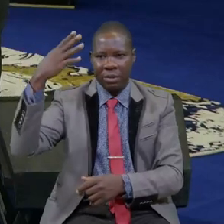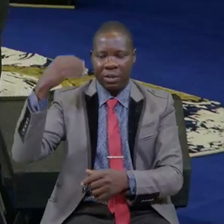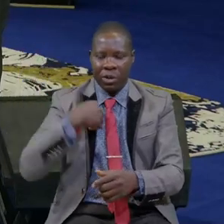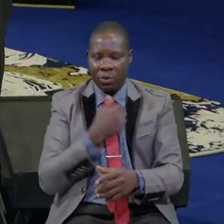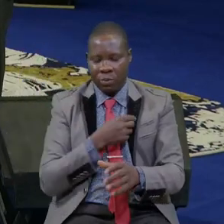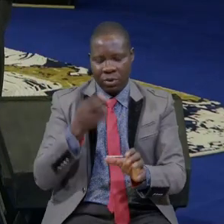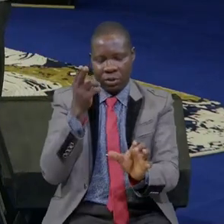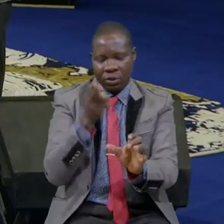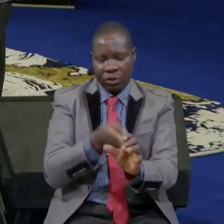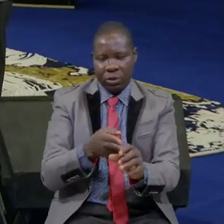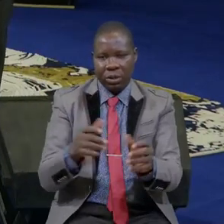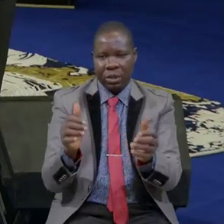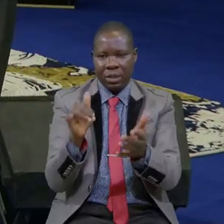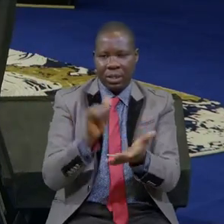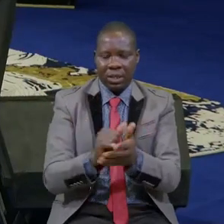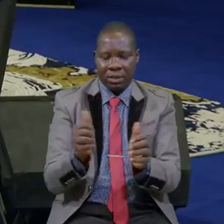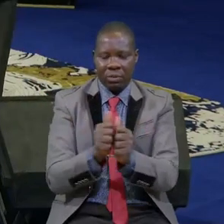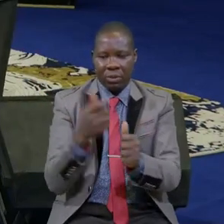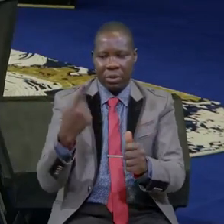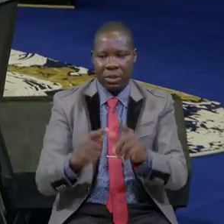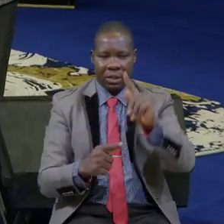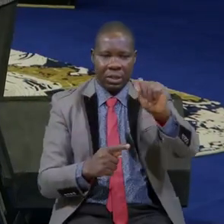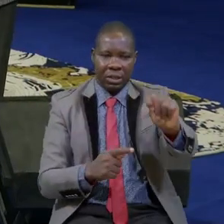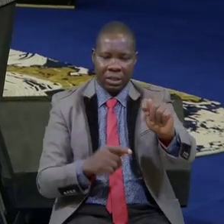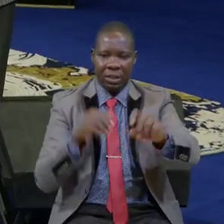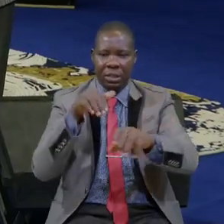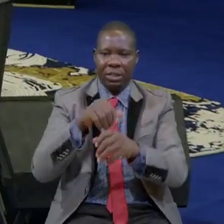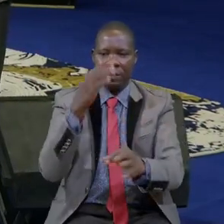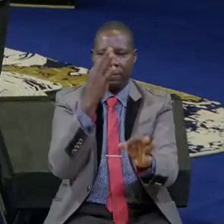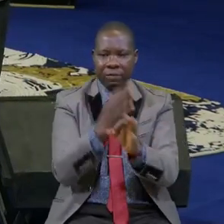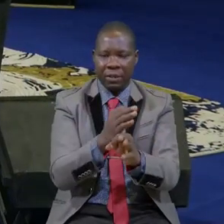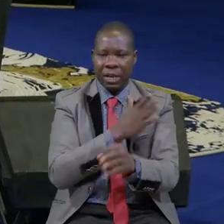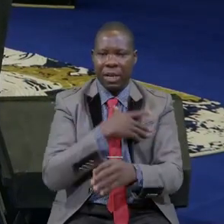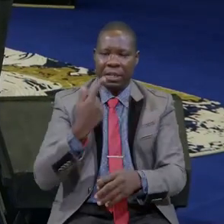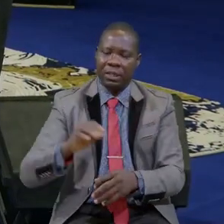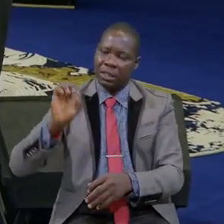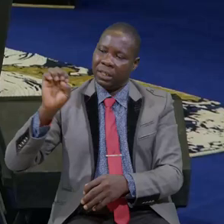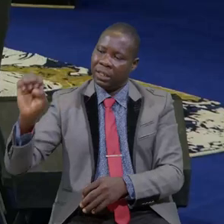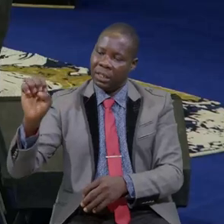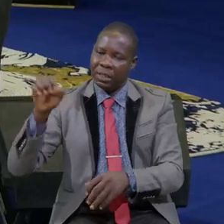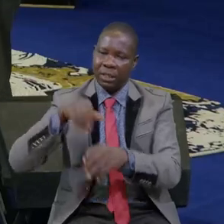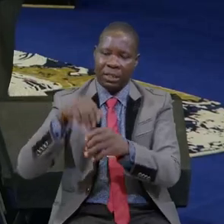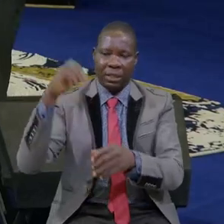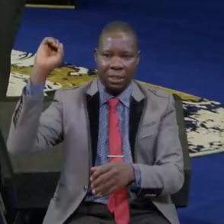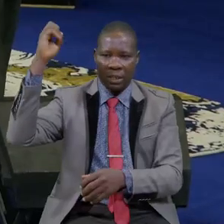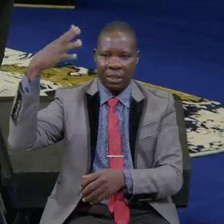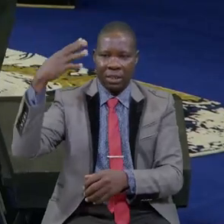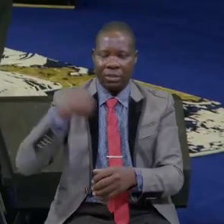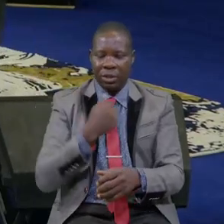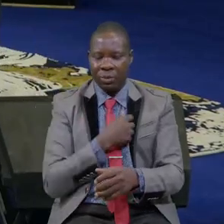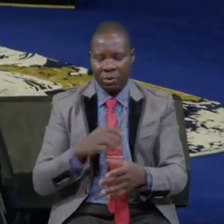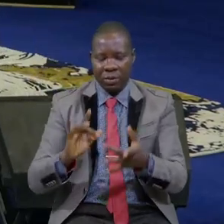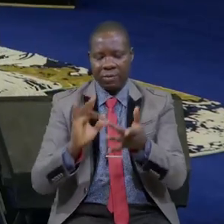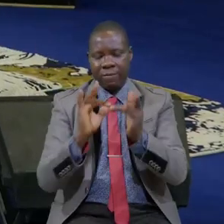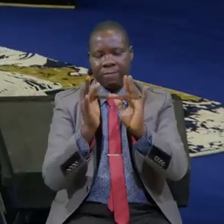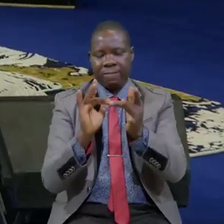with the T in faith and the e in Grace were link